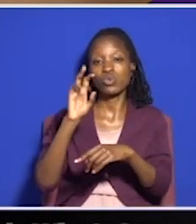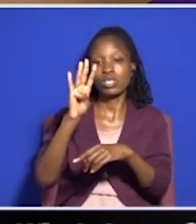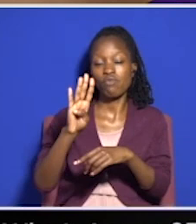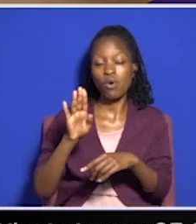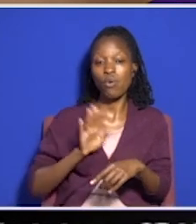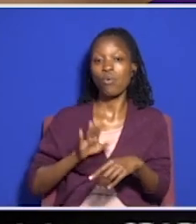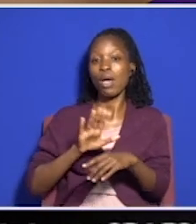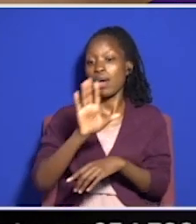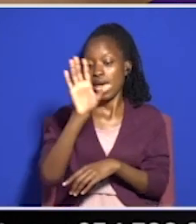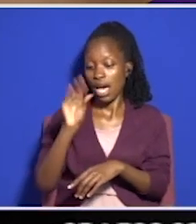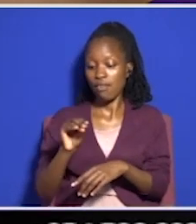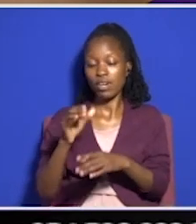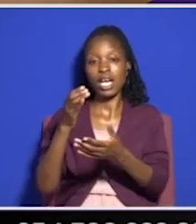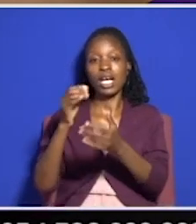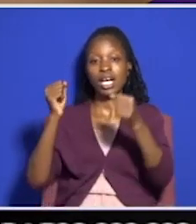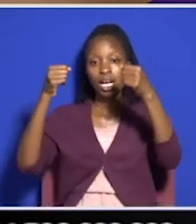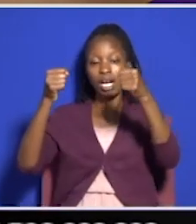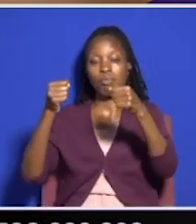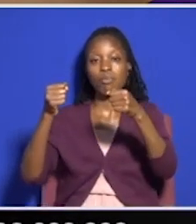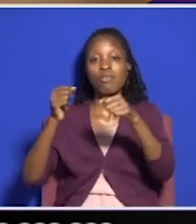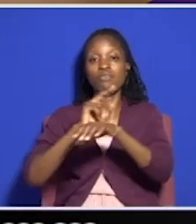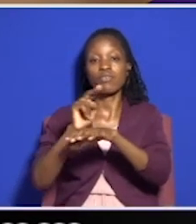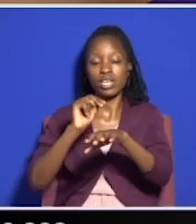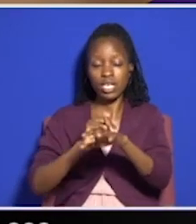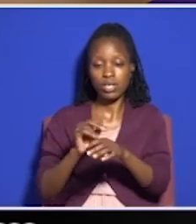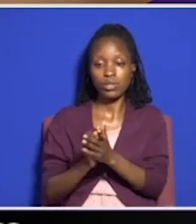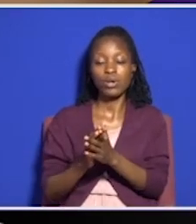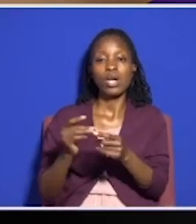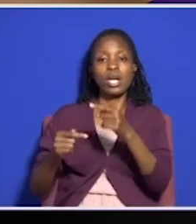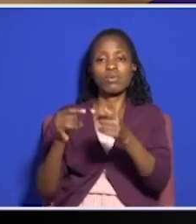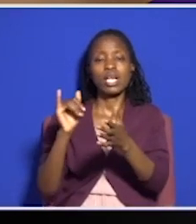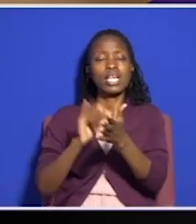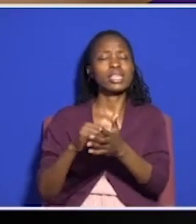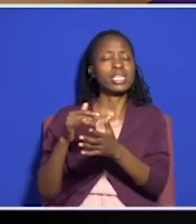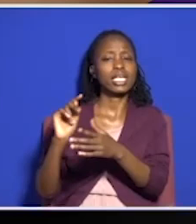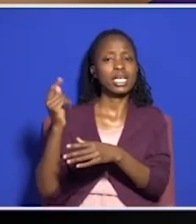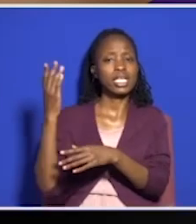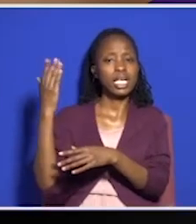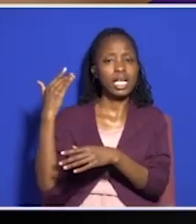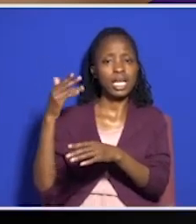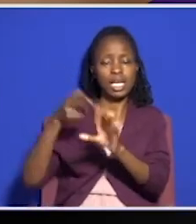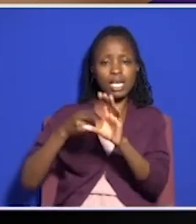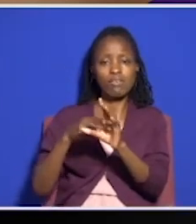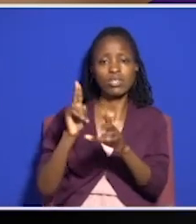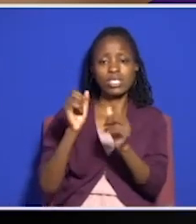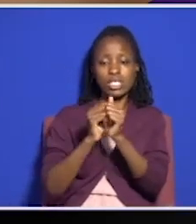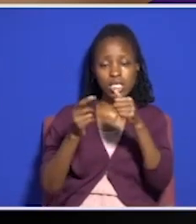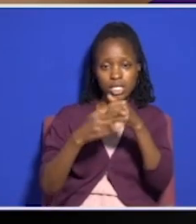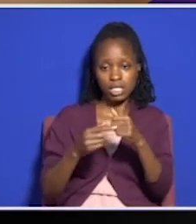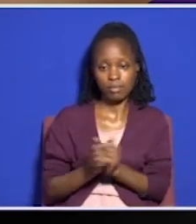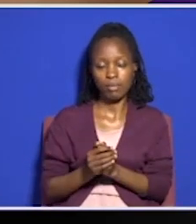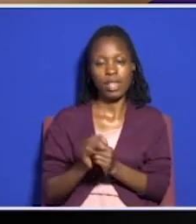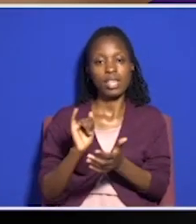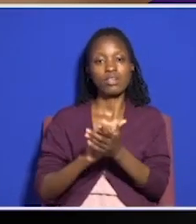Women's Africa Cup of Nations in Morocco, a tournament Kenya last played in 2016 in what was their debut.